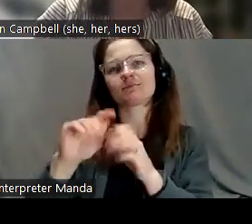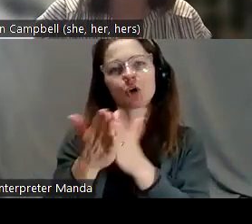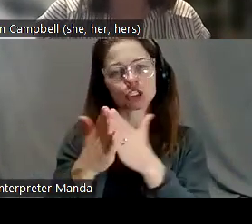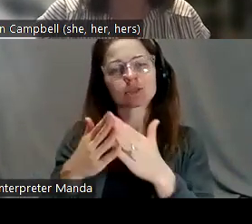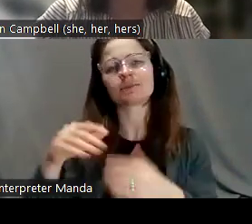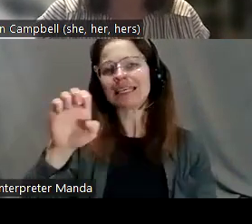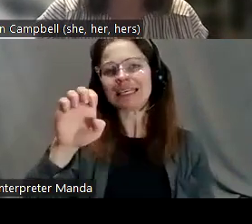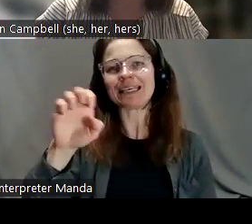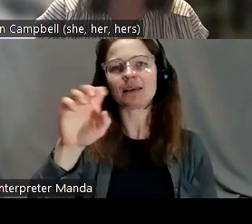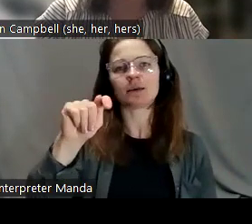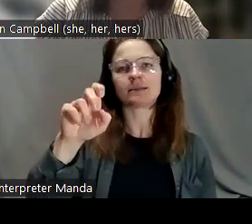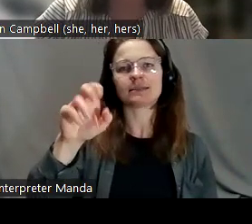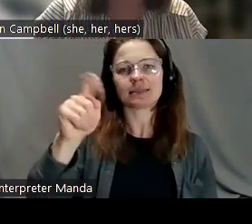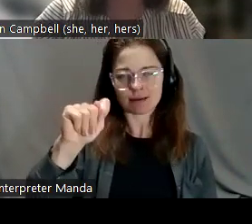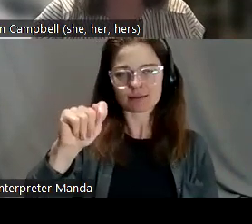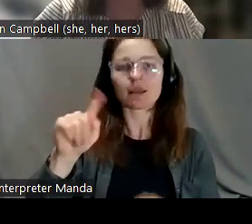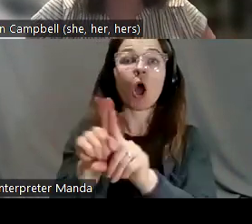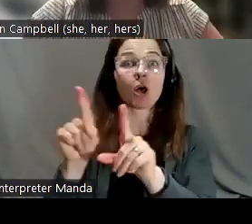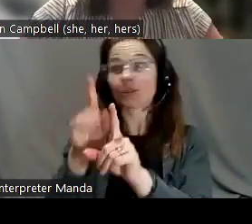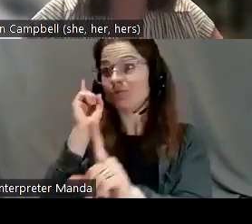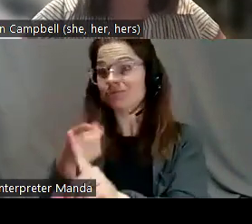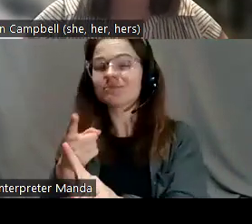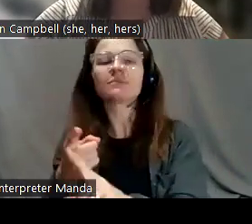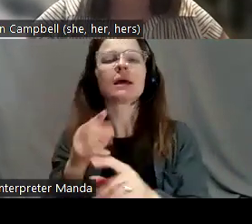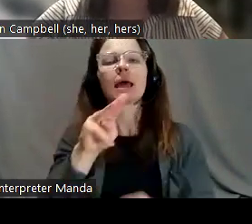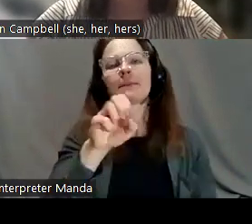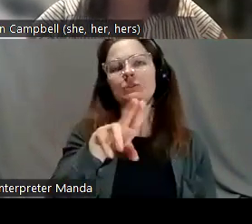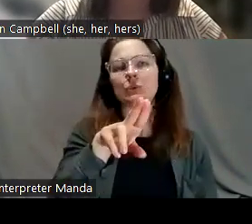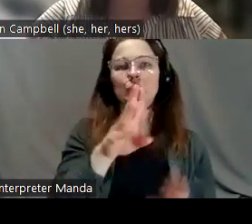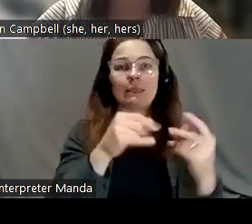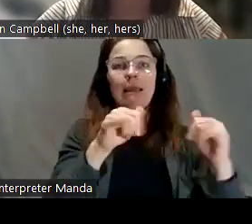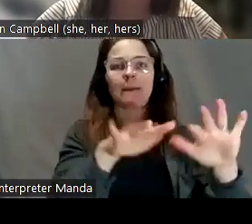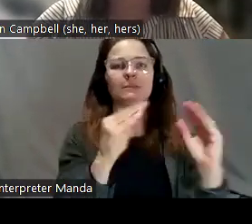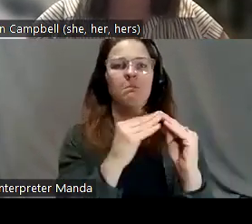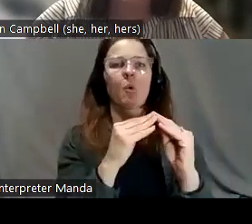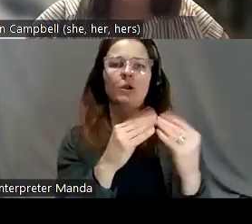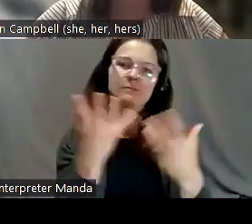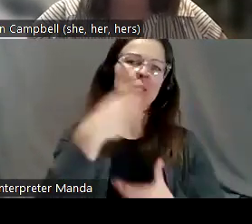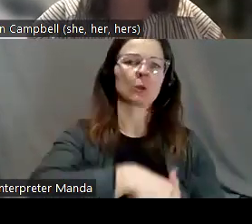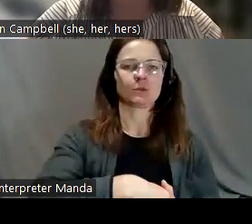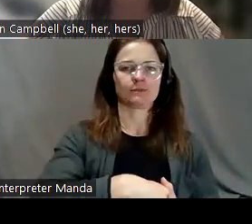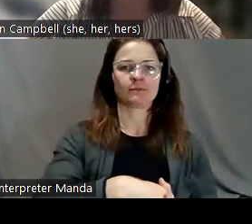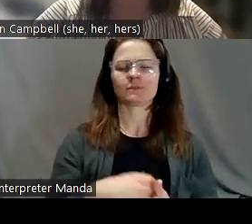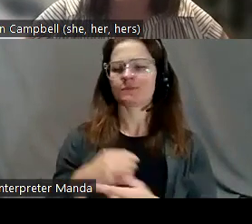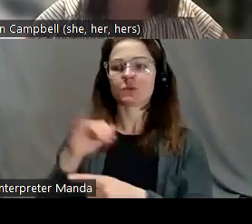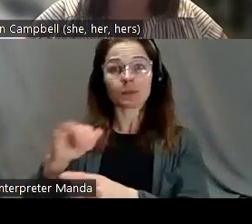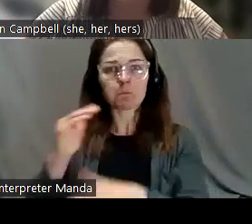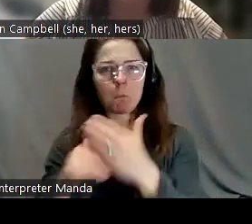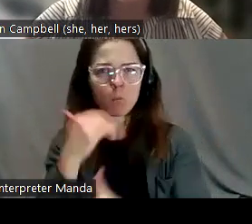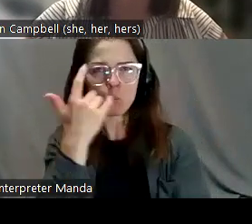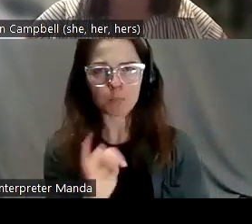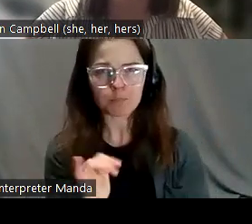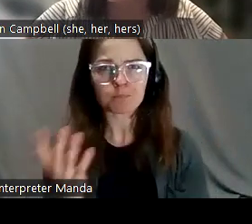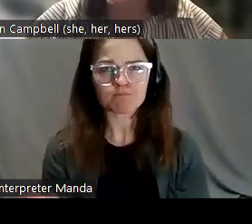more inclusive campus. So what the e-texting process looks like is they have a team that